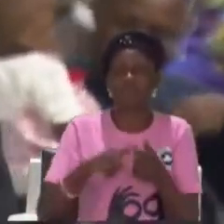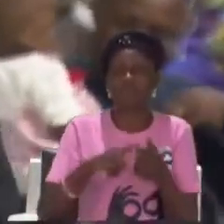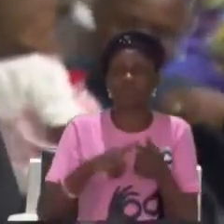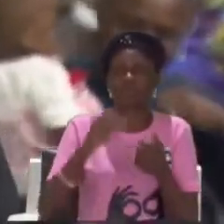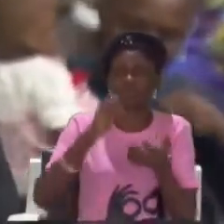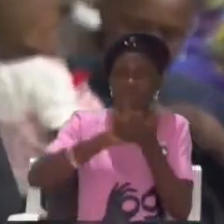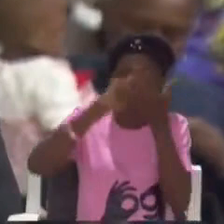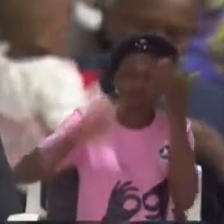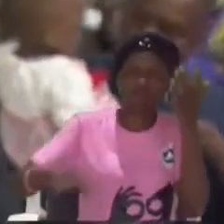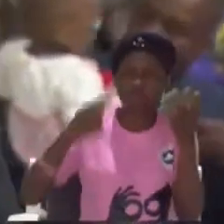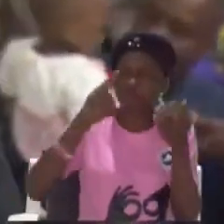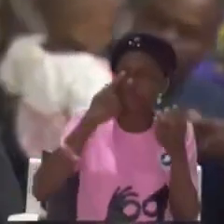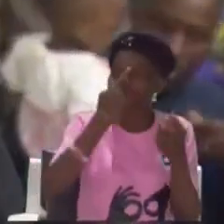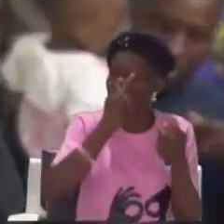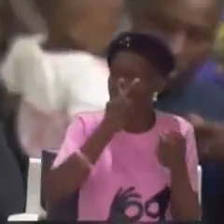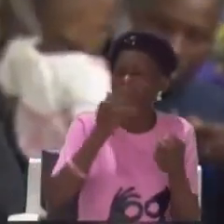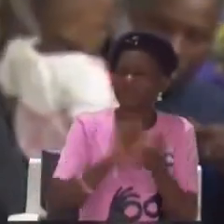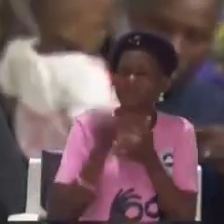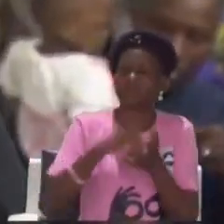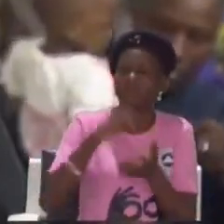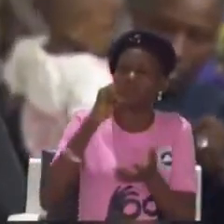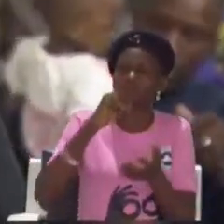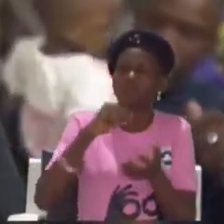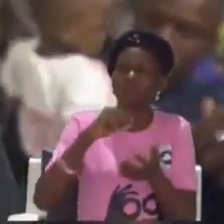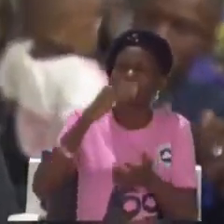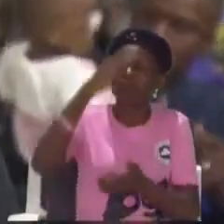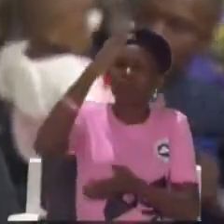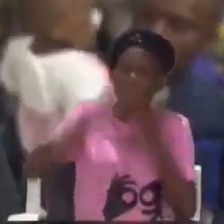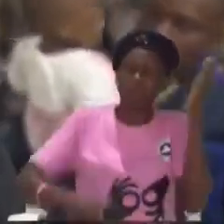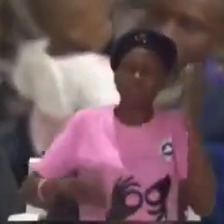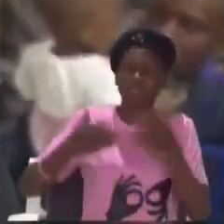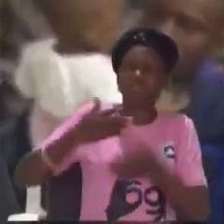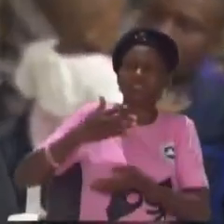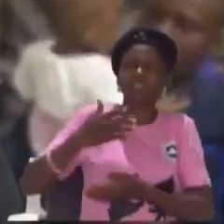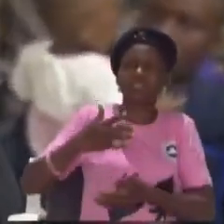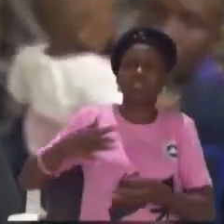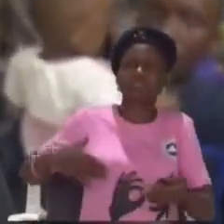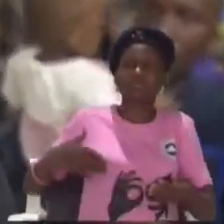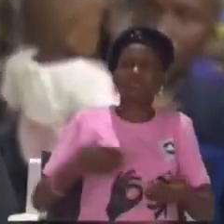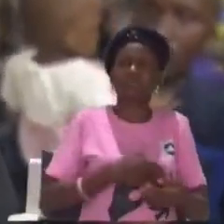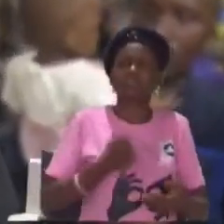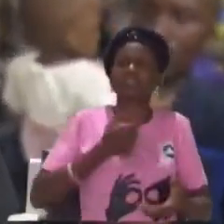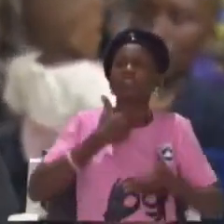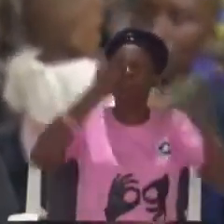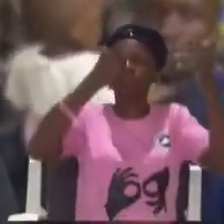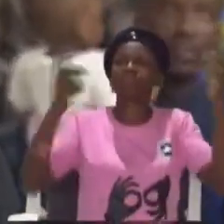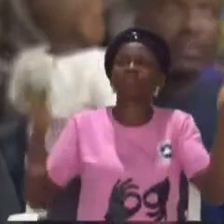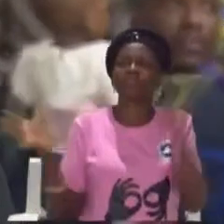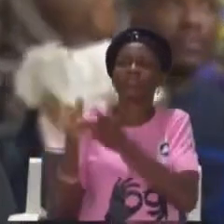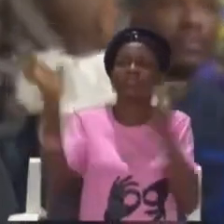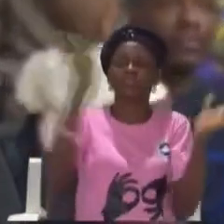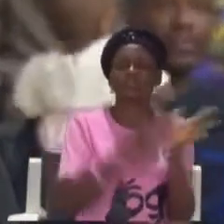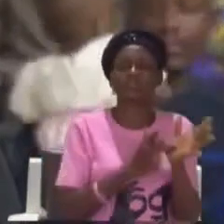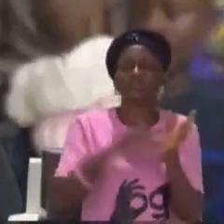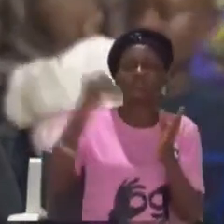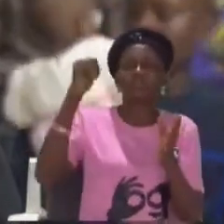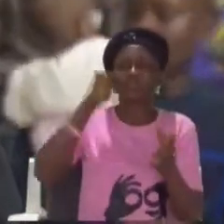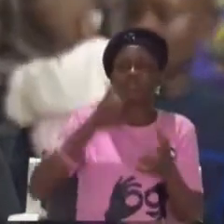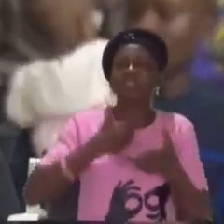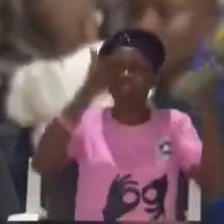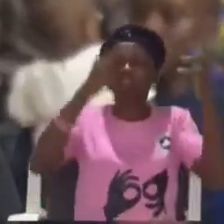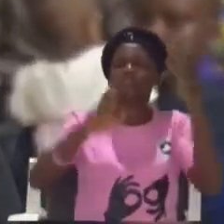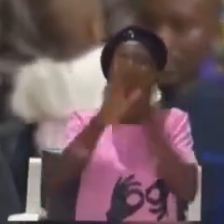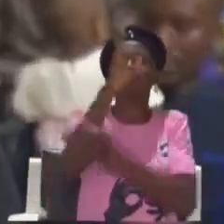eye, and the next thing they said, they wanted to cut my breast. And I shouted, Jesus! I shouted, God